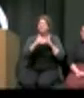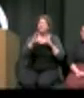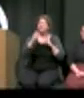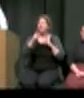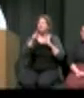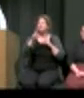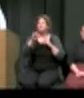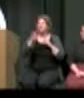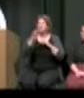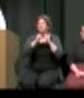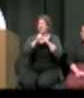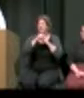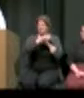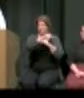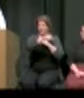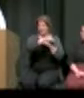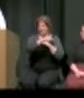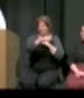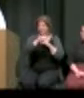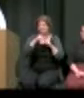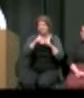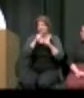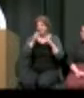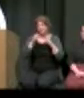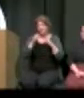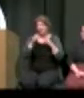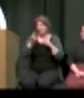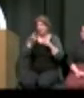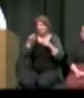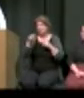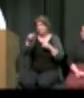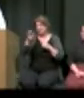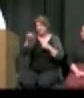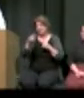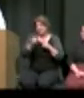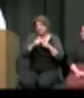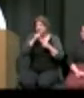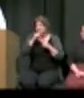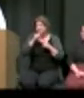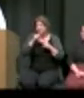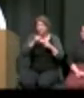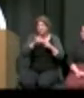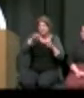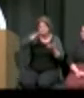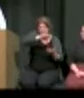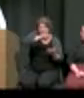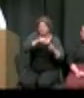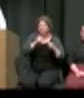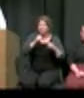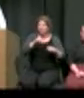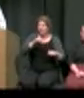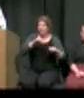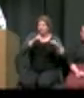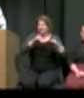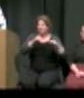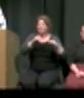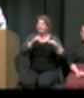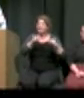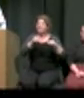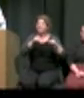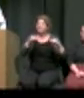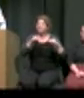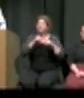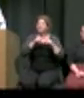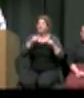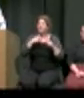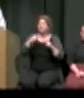was right here. So not a whole lot of room. We brought in a little stone to level the area. And then you can see the